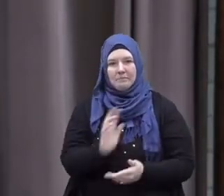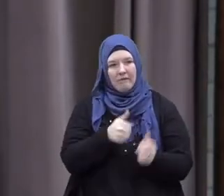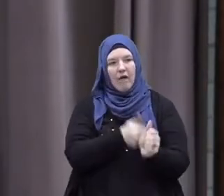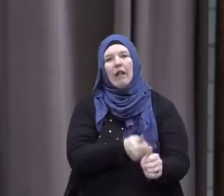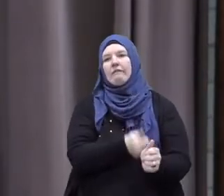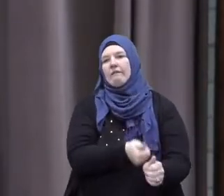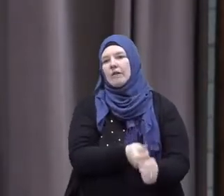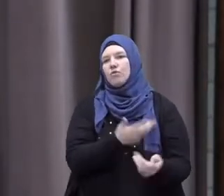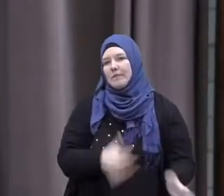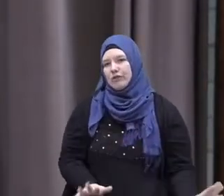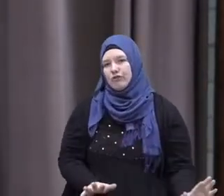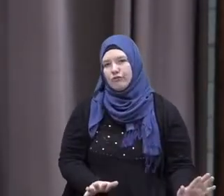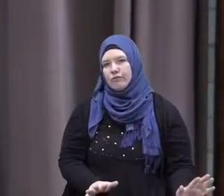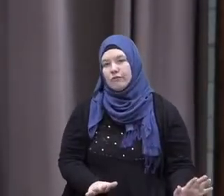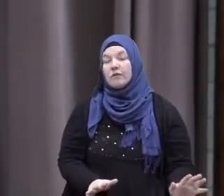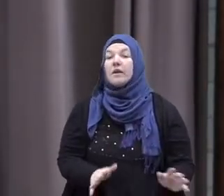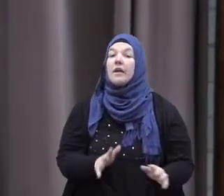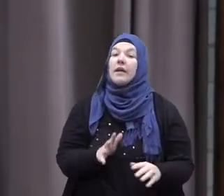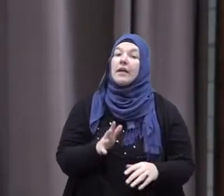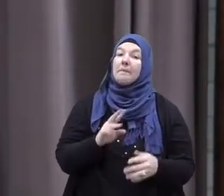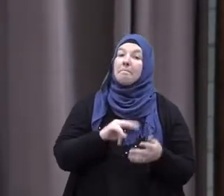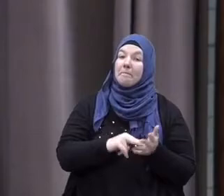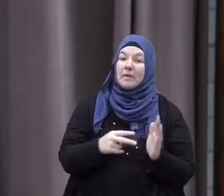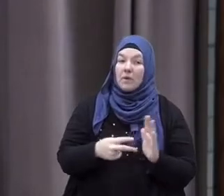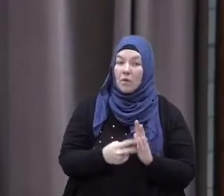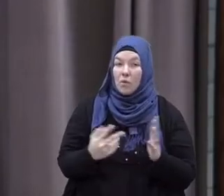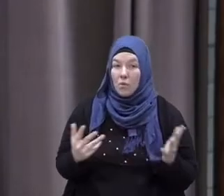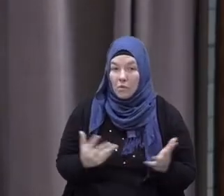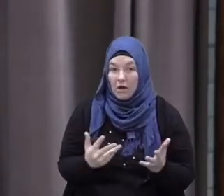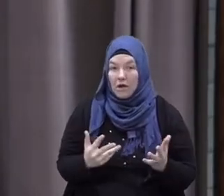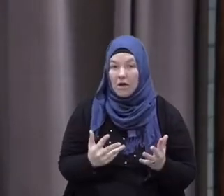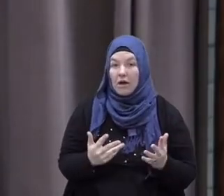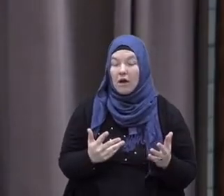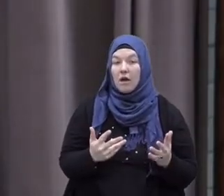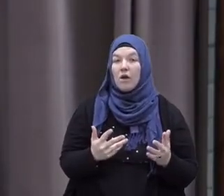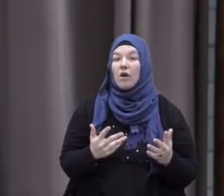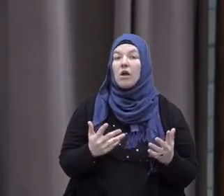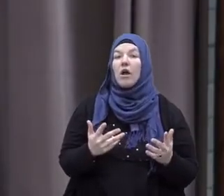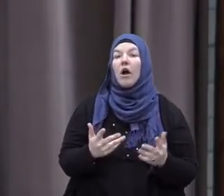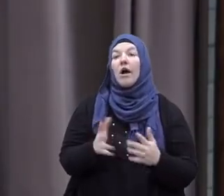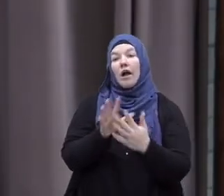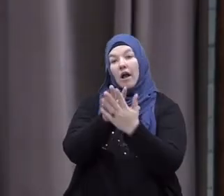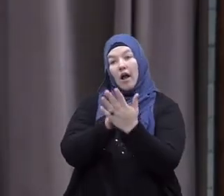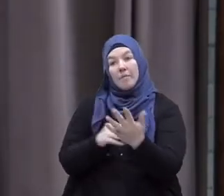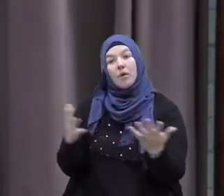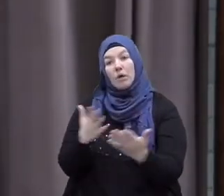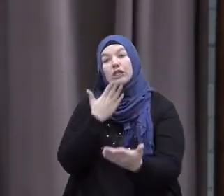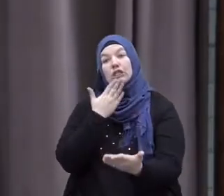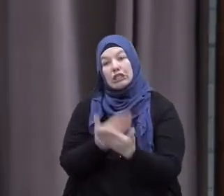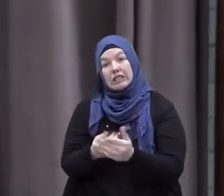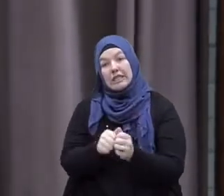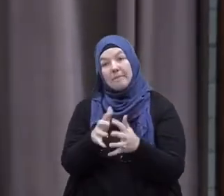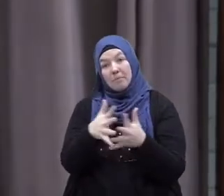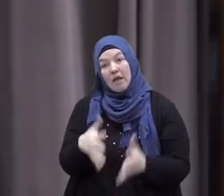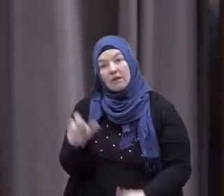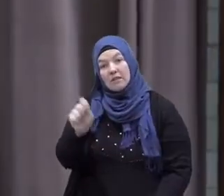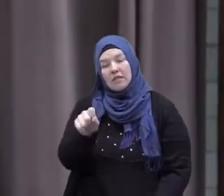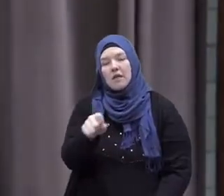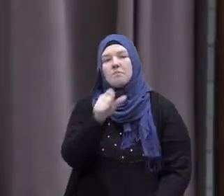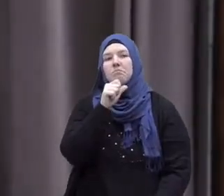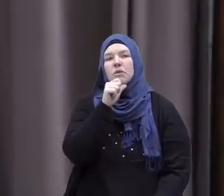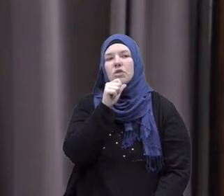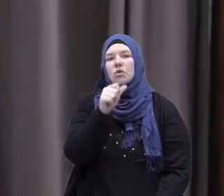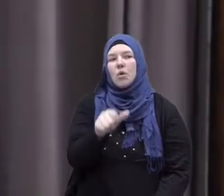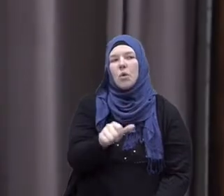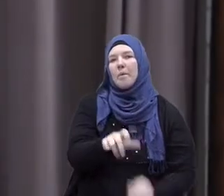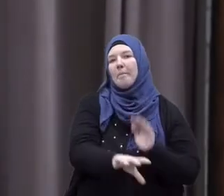Which means what? Imitate what is great in America. But don't pick the light